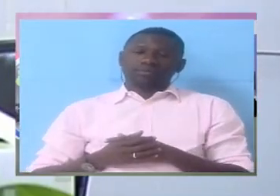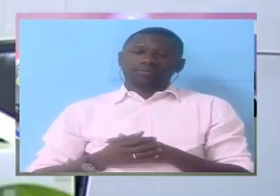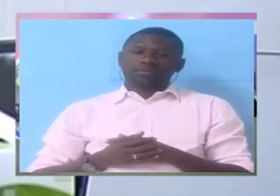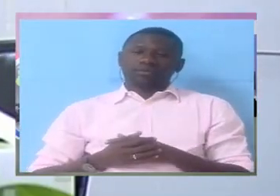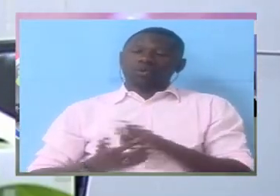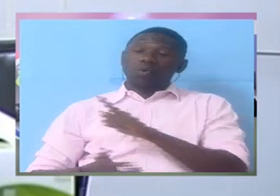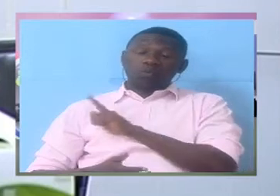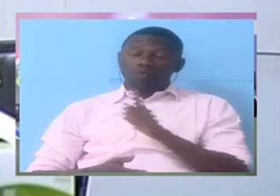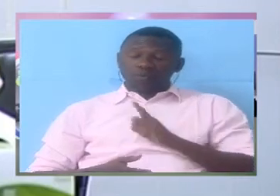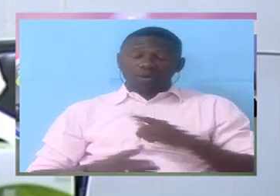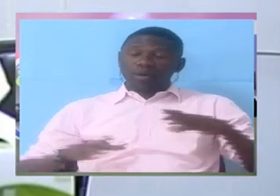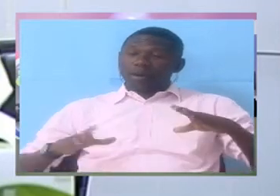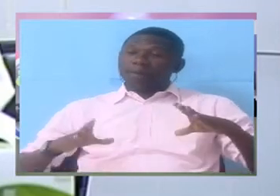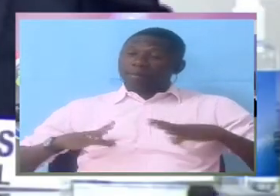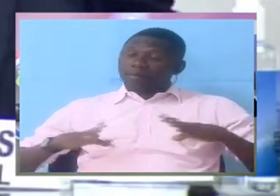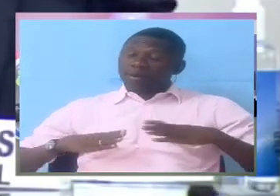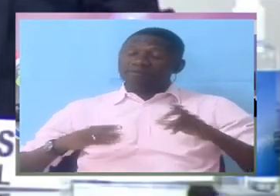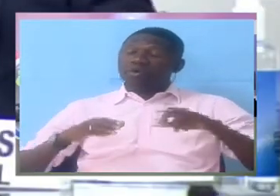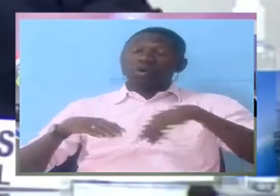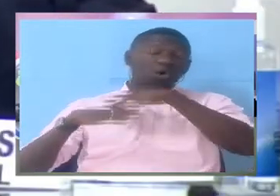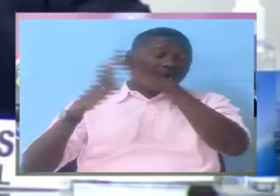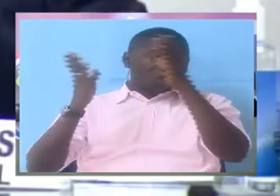planners. At